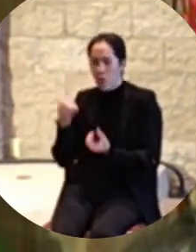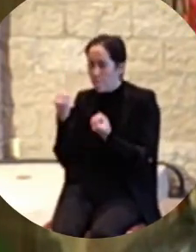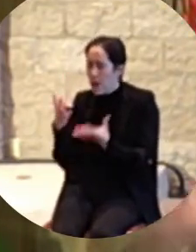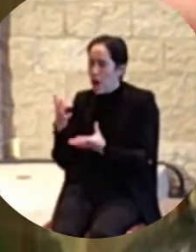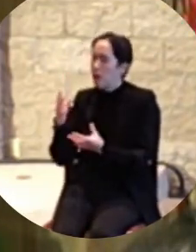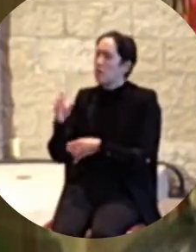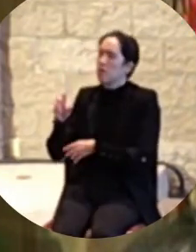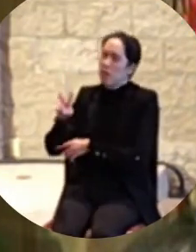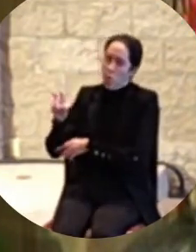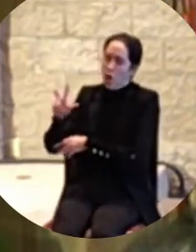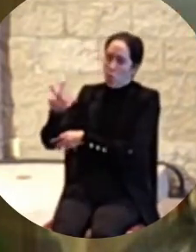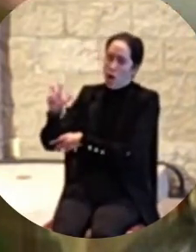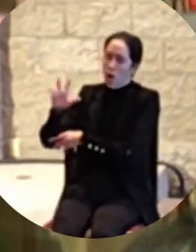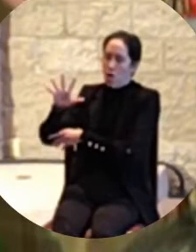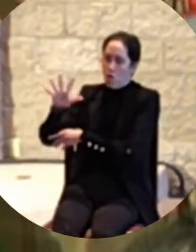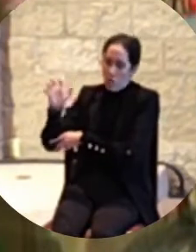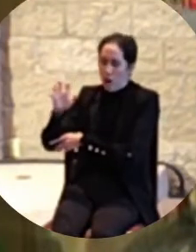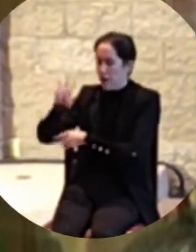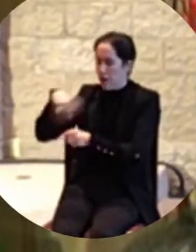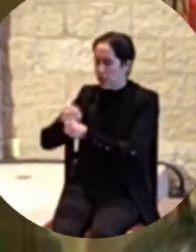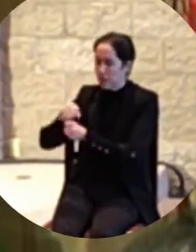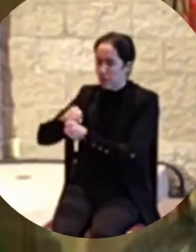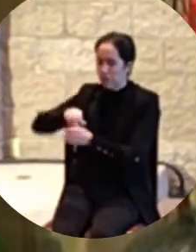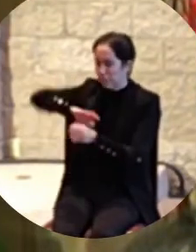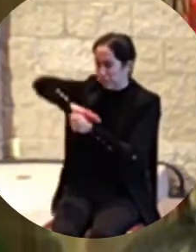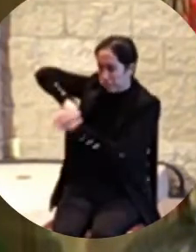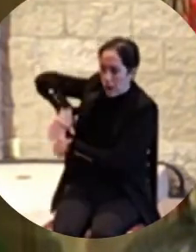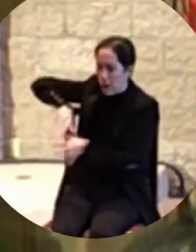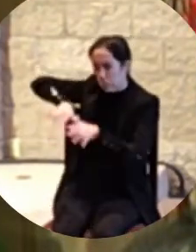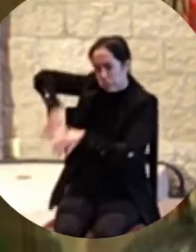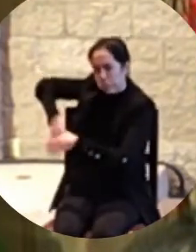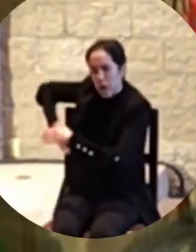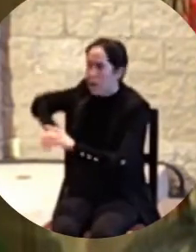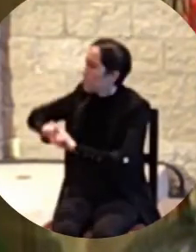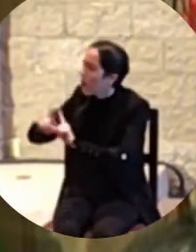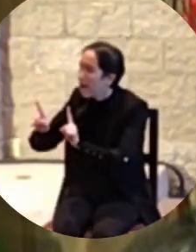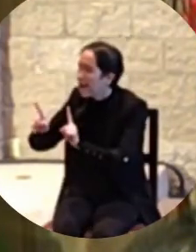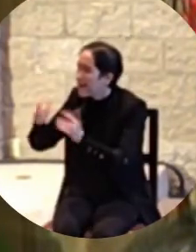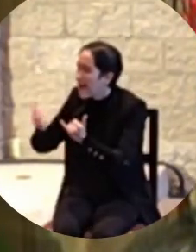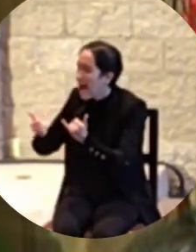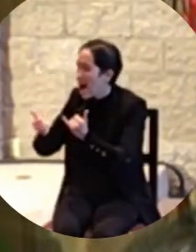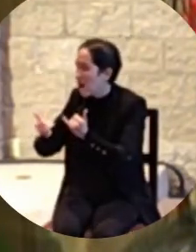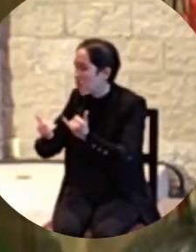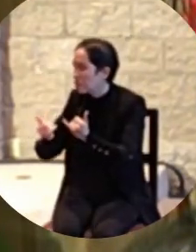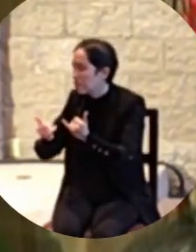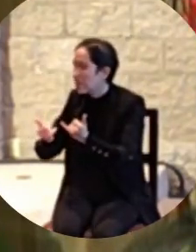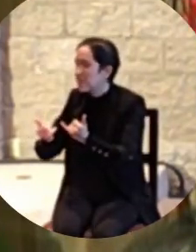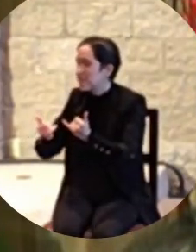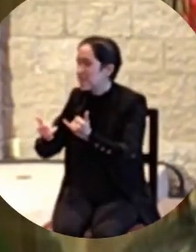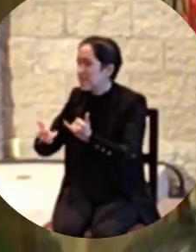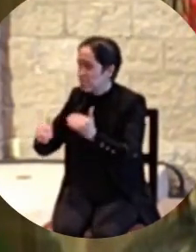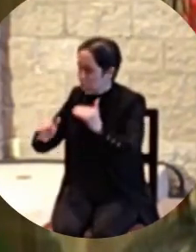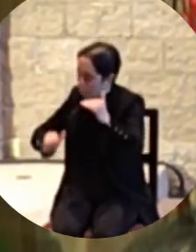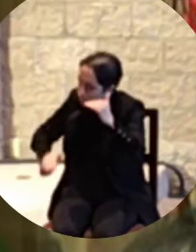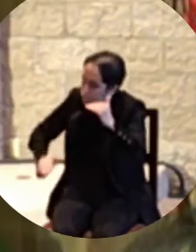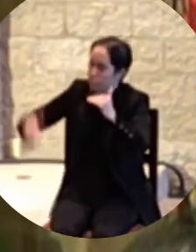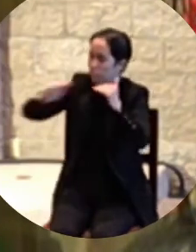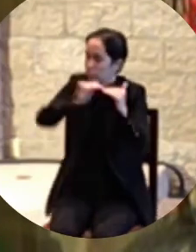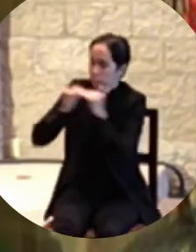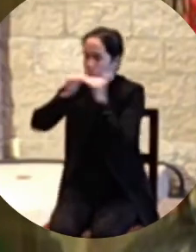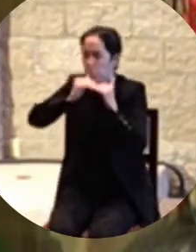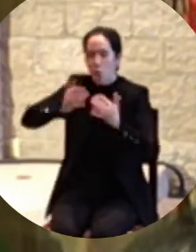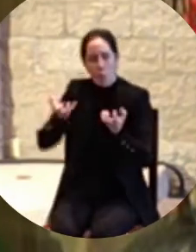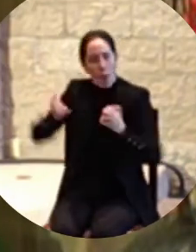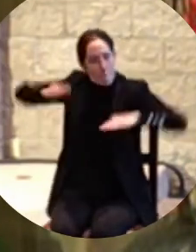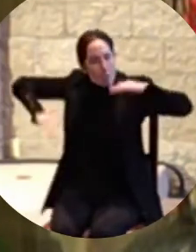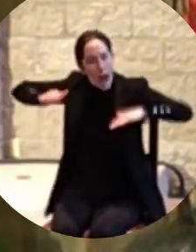to the masculine, where there is balance between the masculine and the feminine. And then today, we're going to talk a little bit